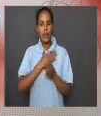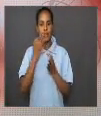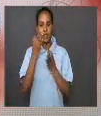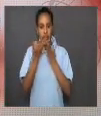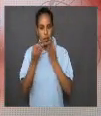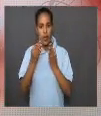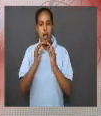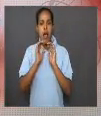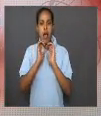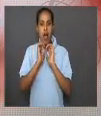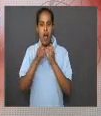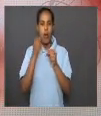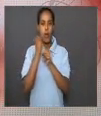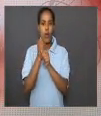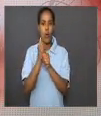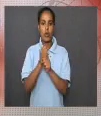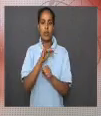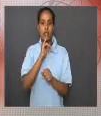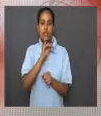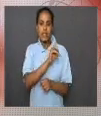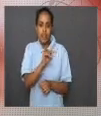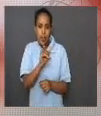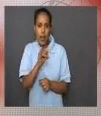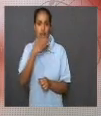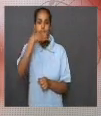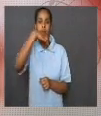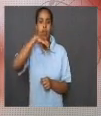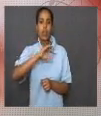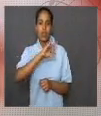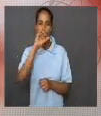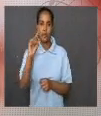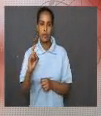explain how work is similar to heat.